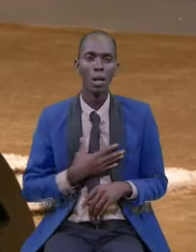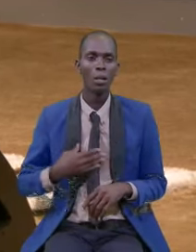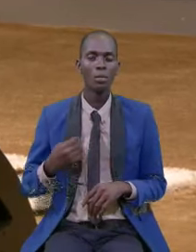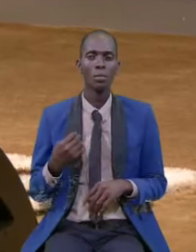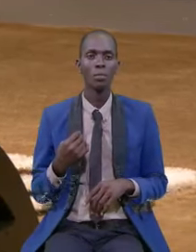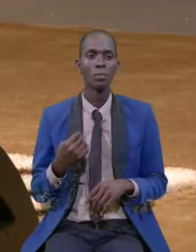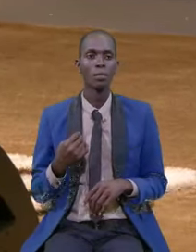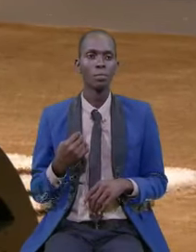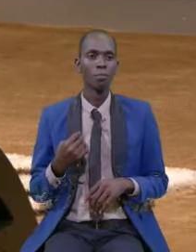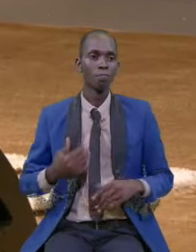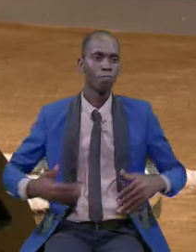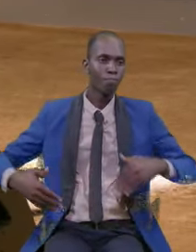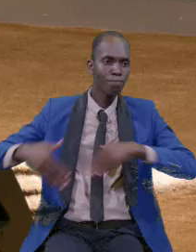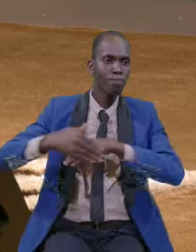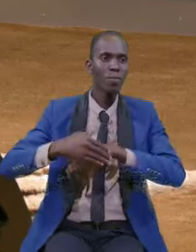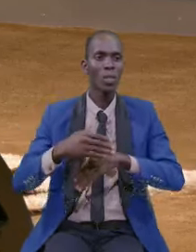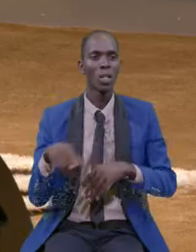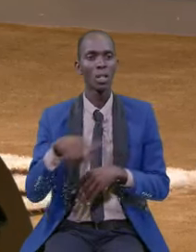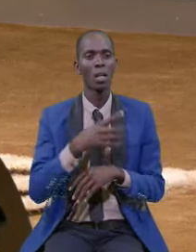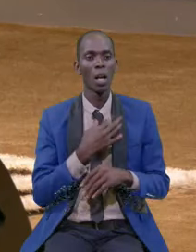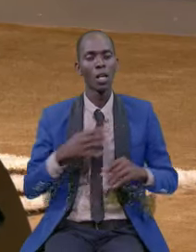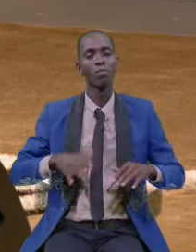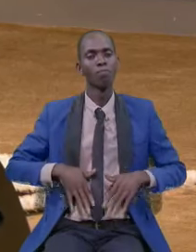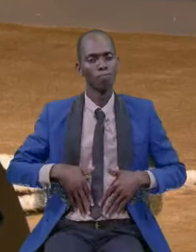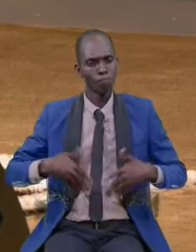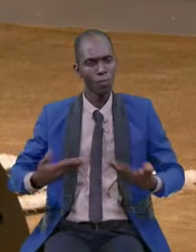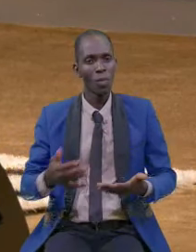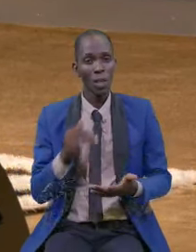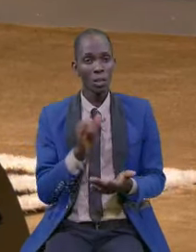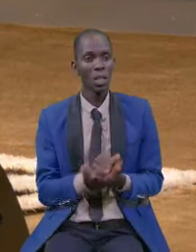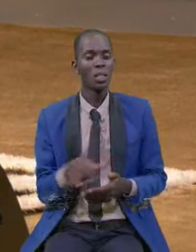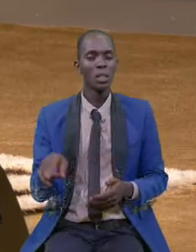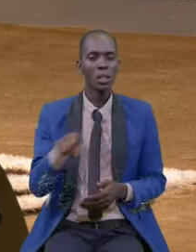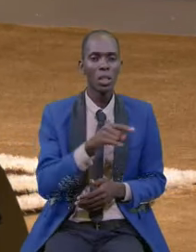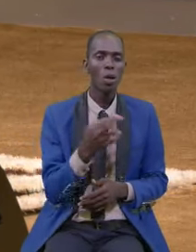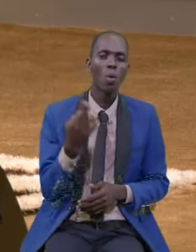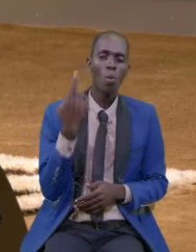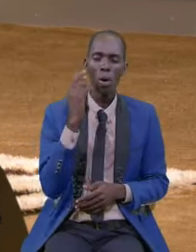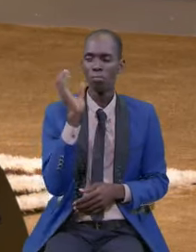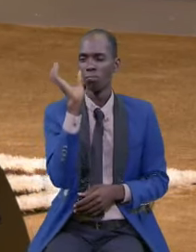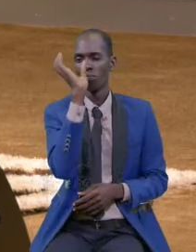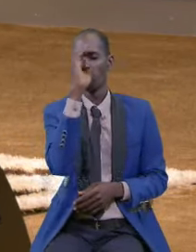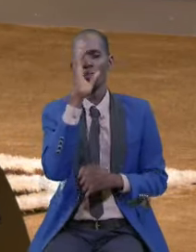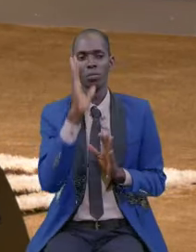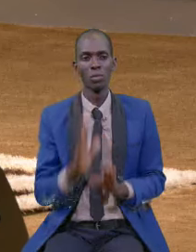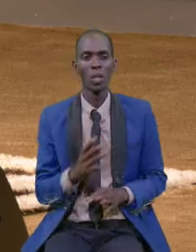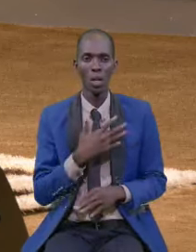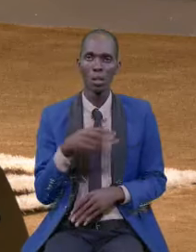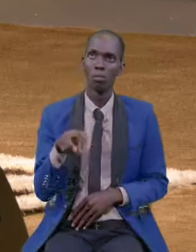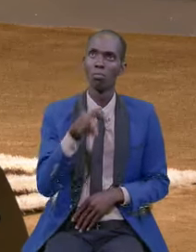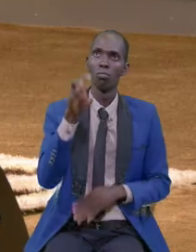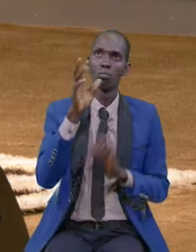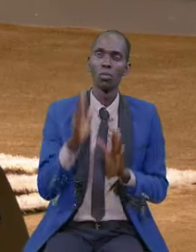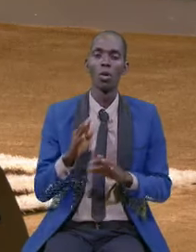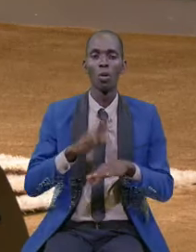confessed that they were strangers and pilgrims on the earth. Look